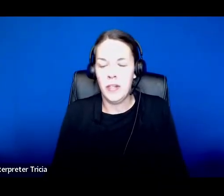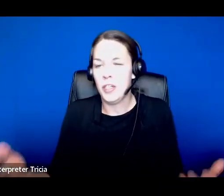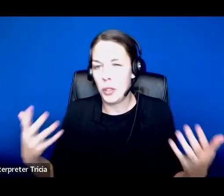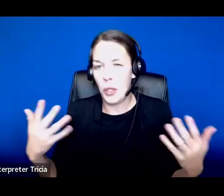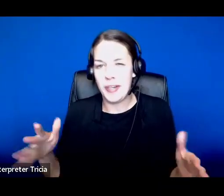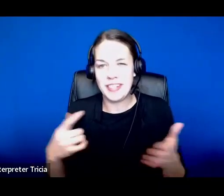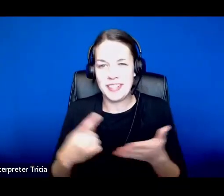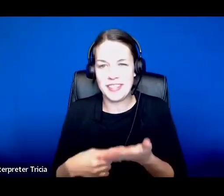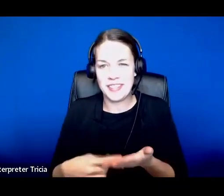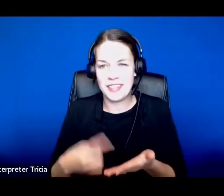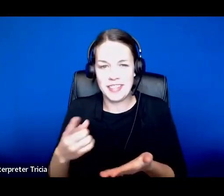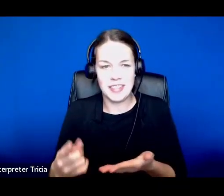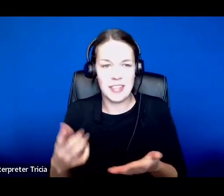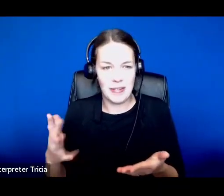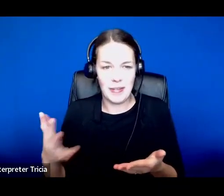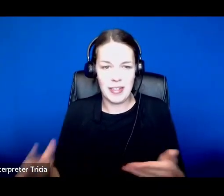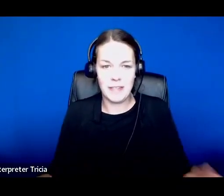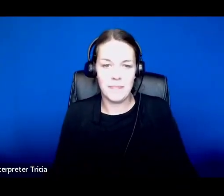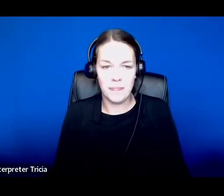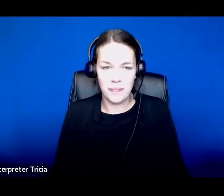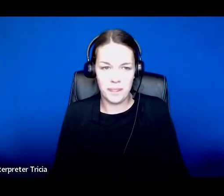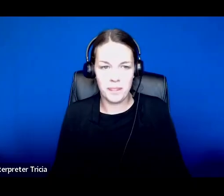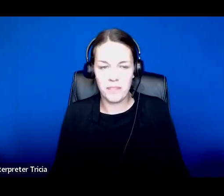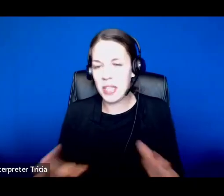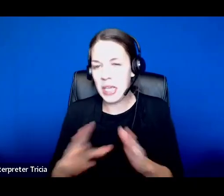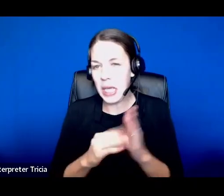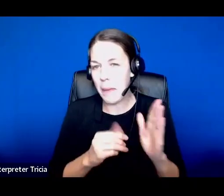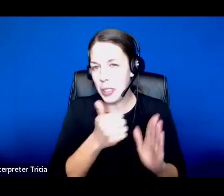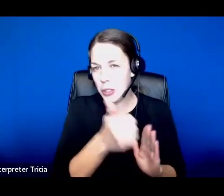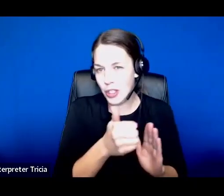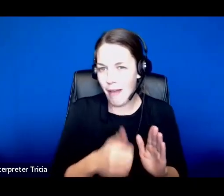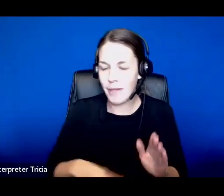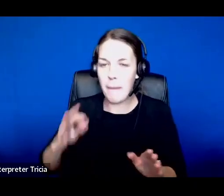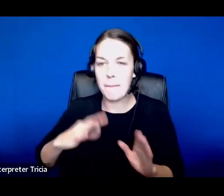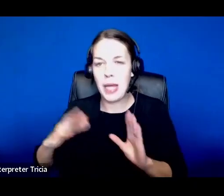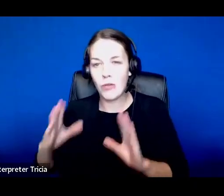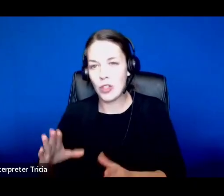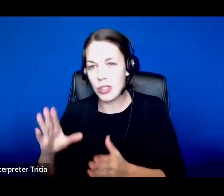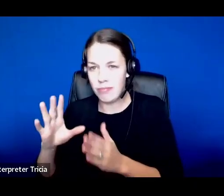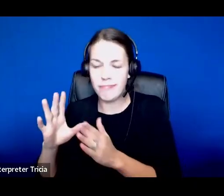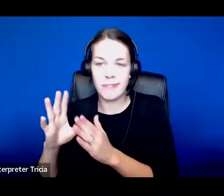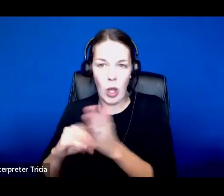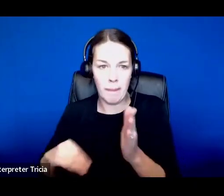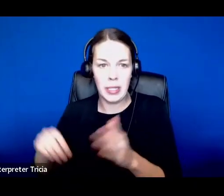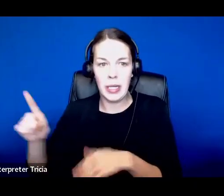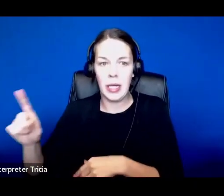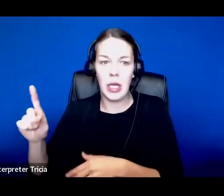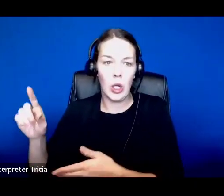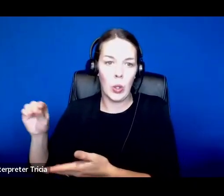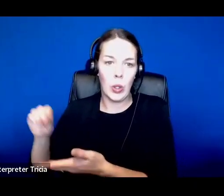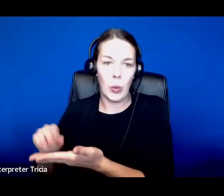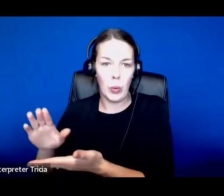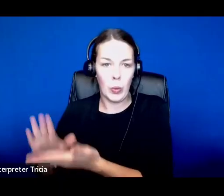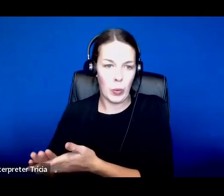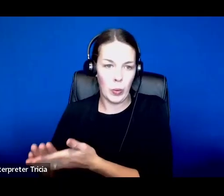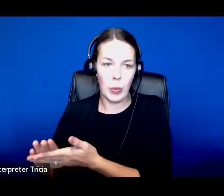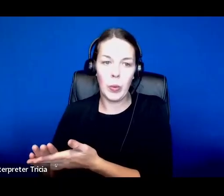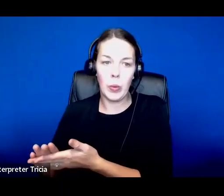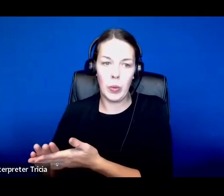it. Make a copy for yourself and your beneficiaries and go record it. Not effective if you don't record